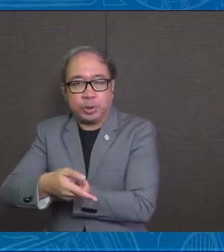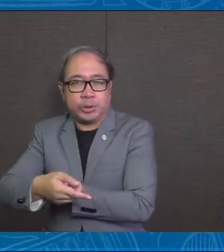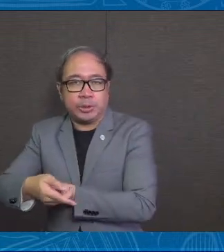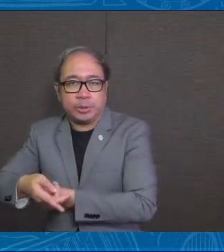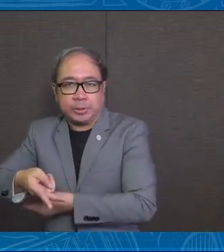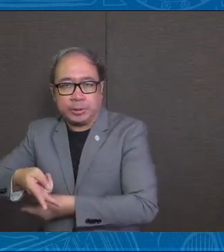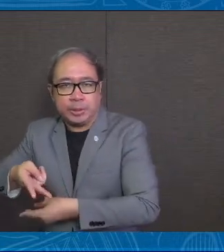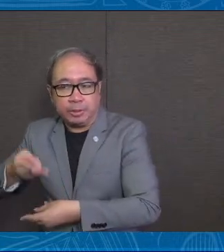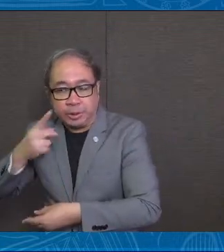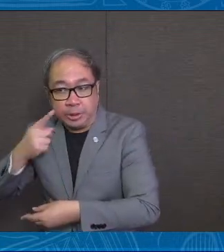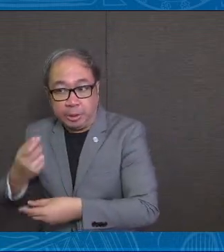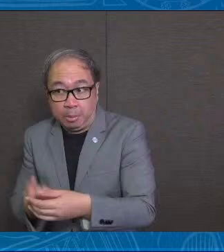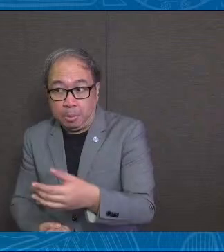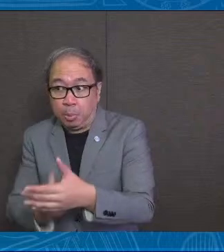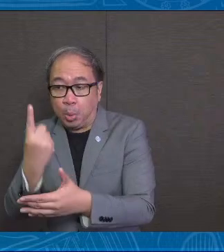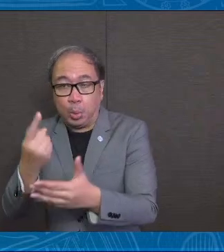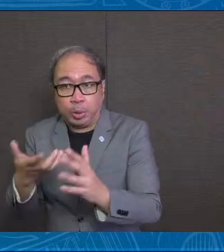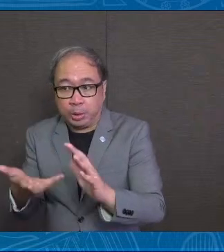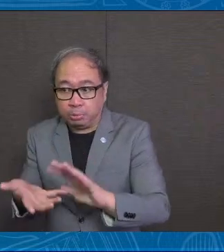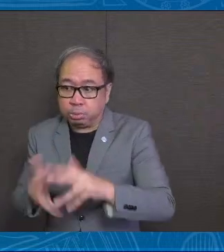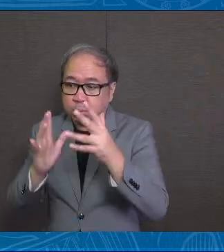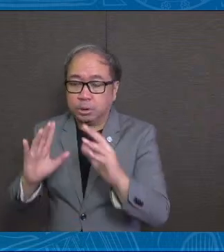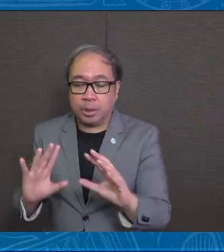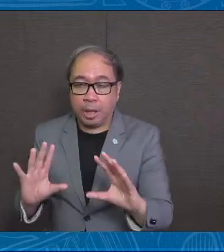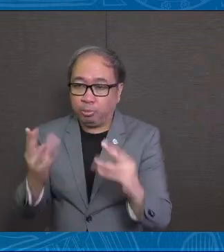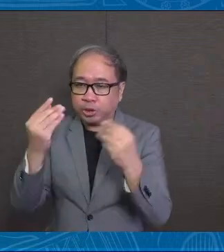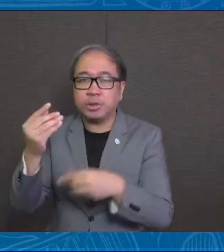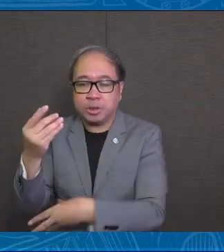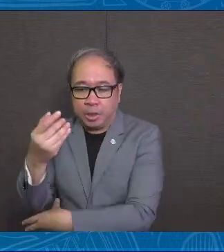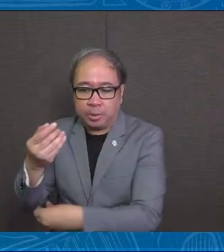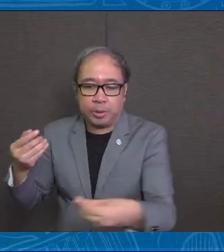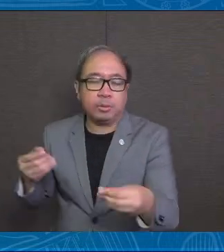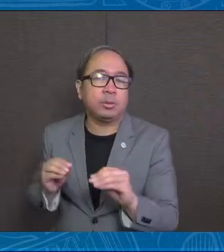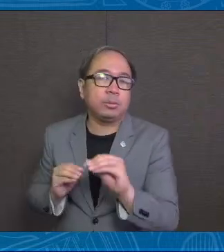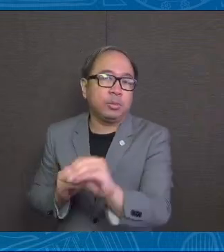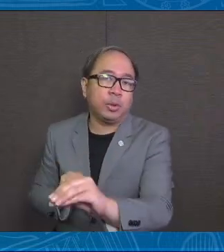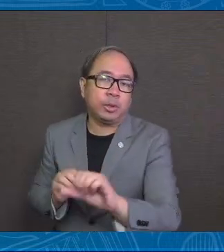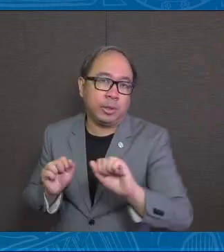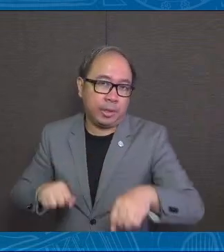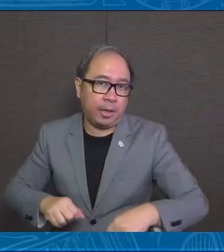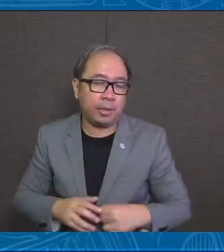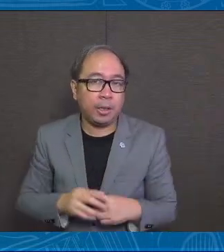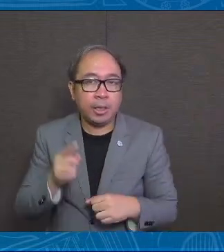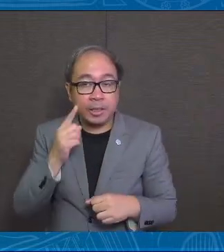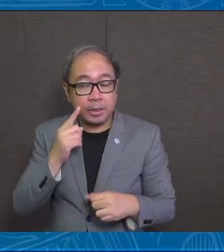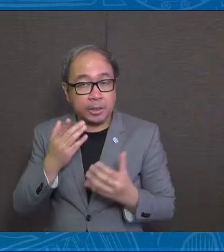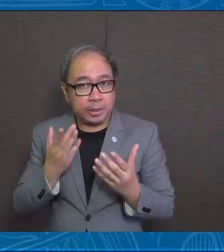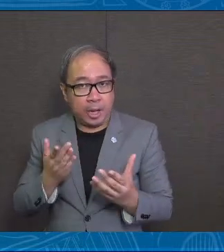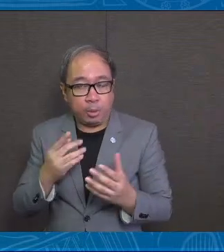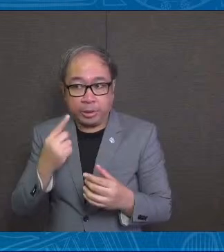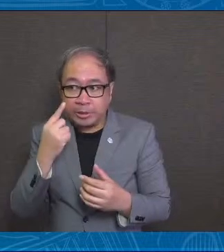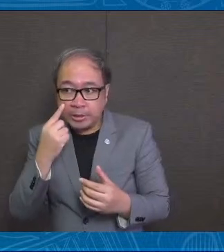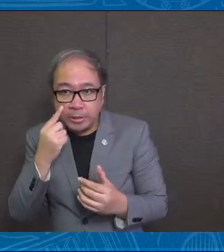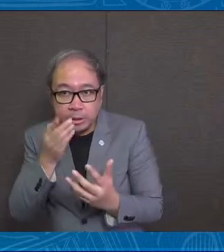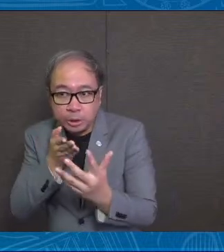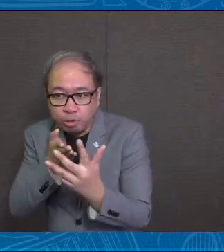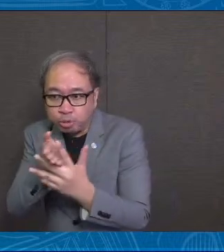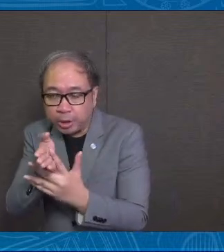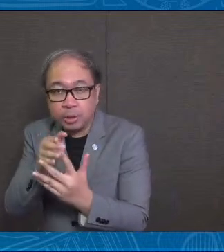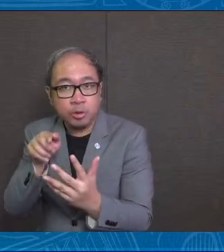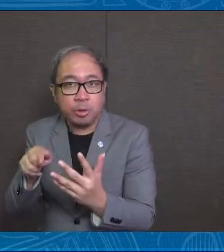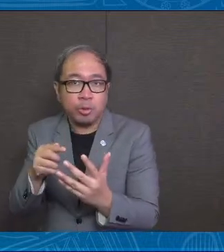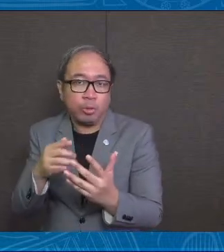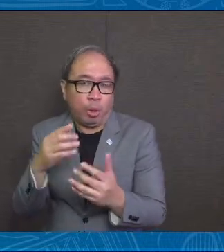disaster fund at the provincial and district level to ensure the transparency and